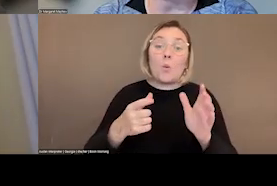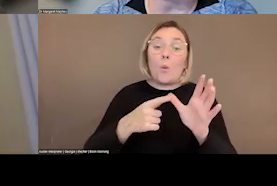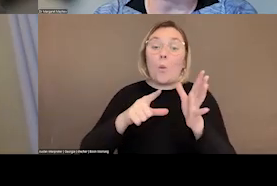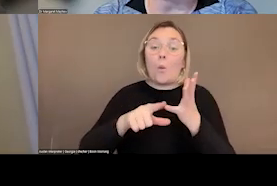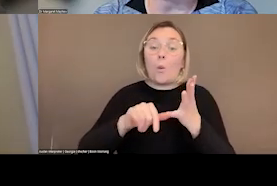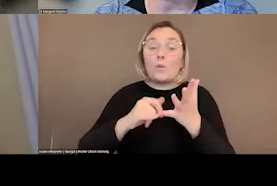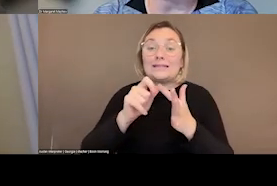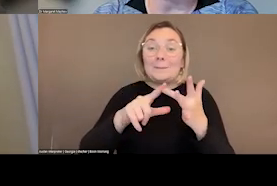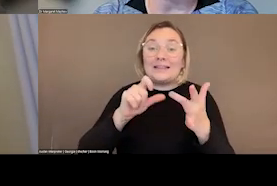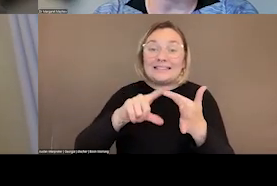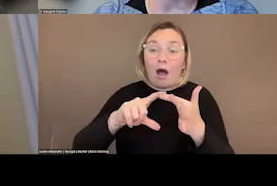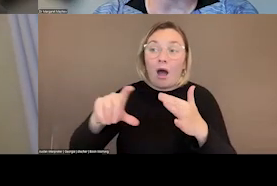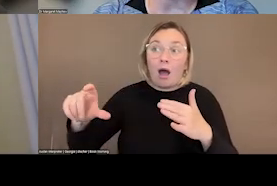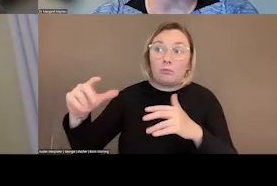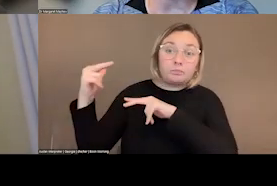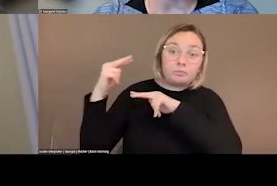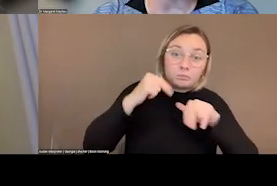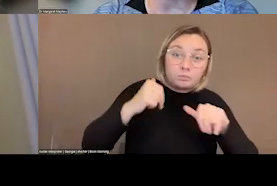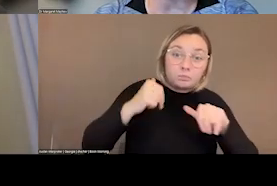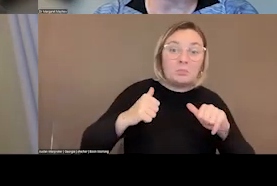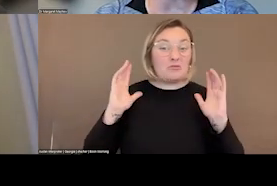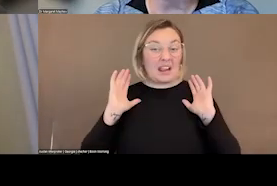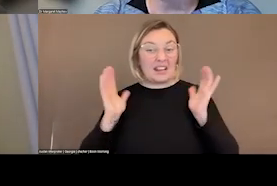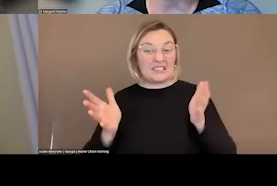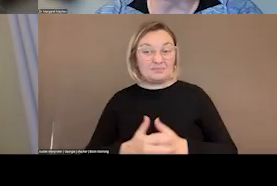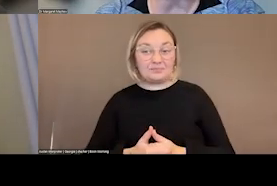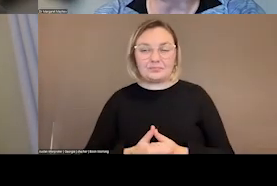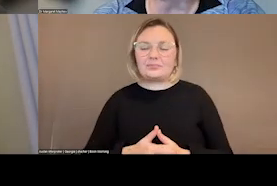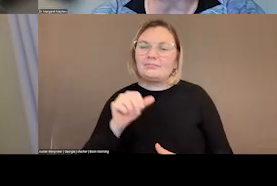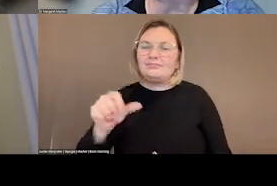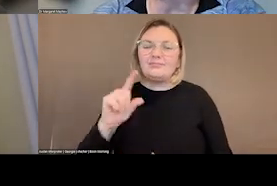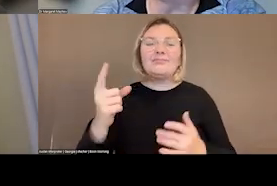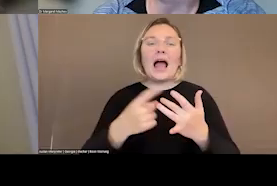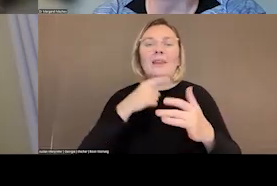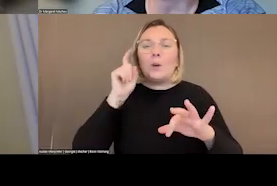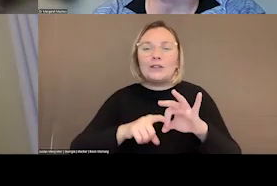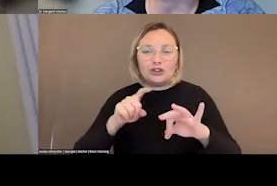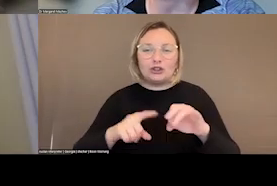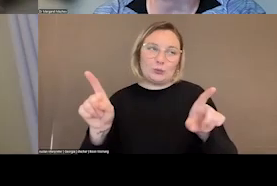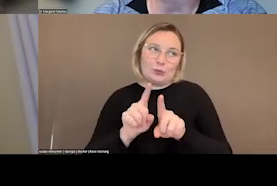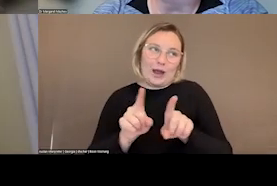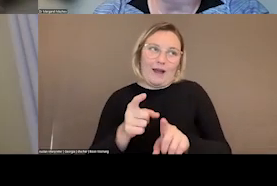or really that's it. But yeah, yep, yep. And the other question, and